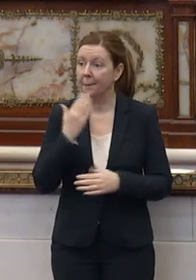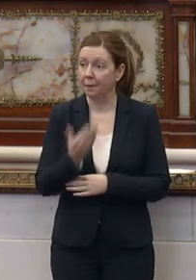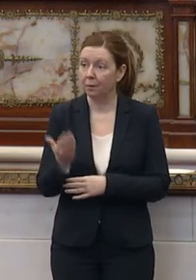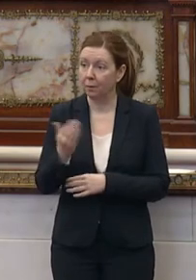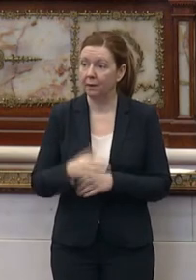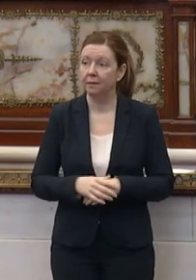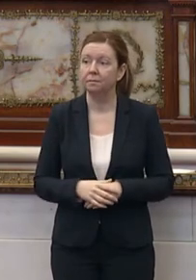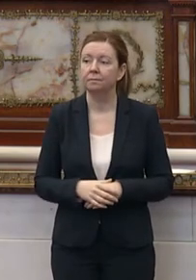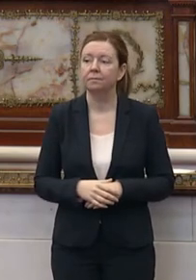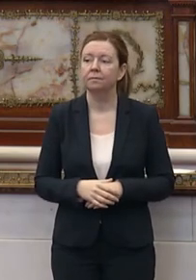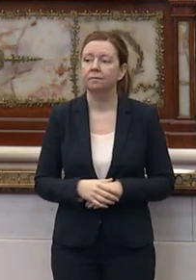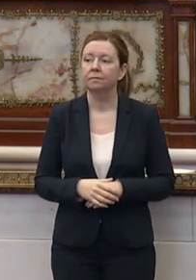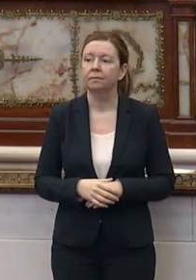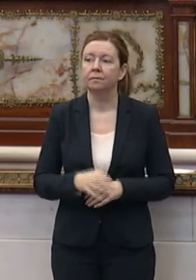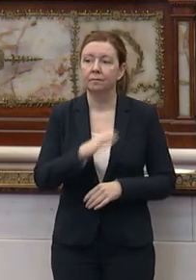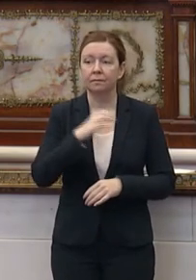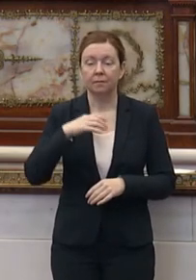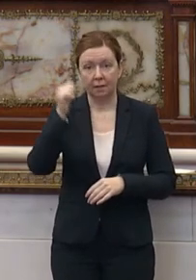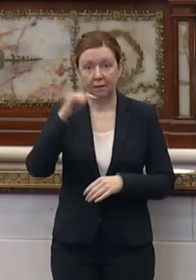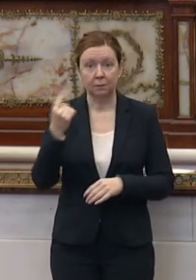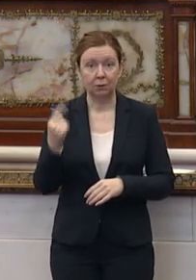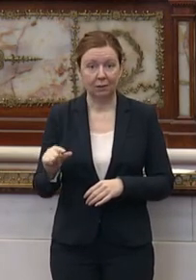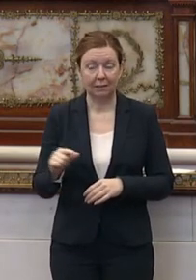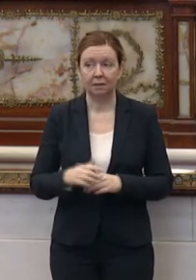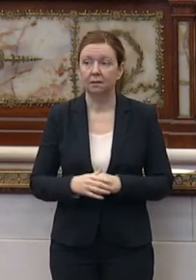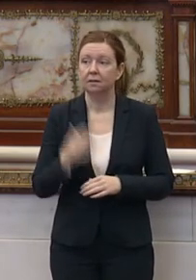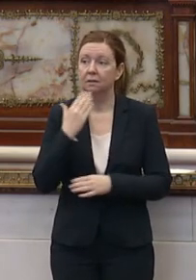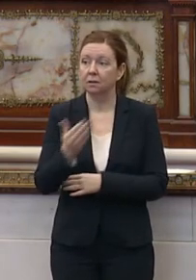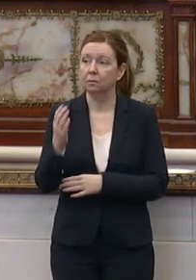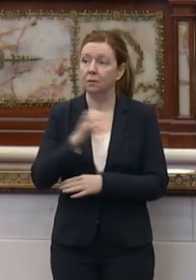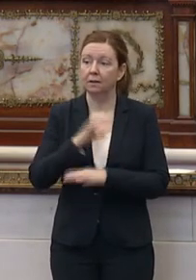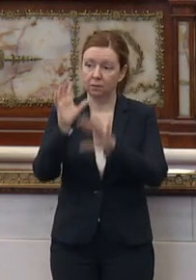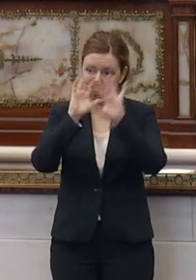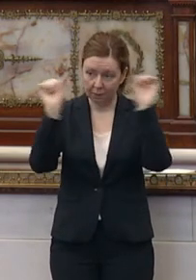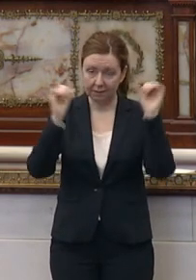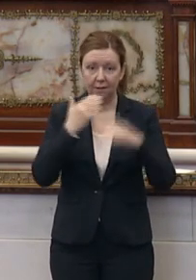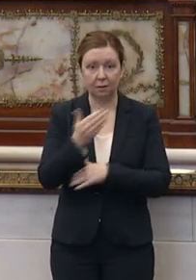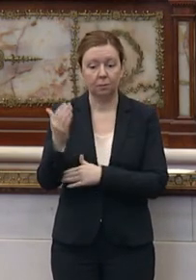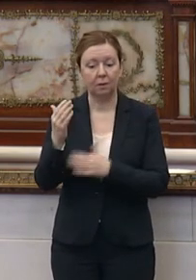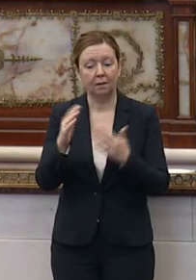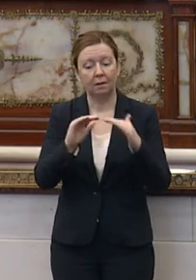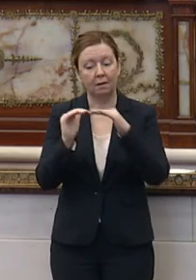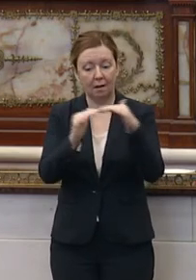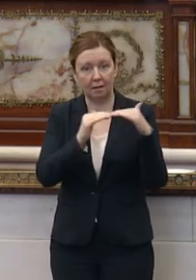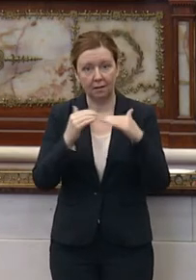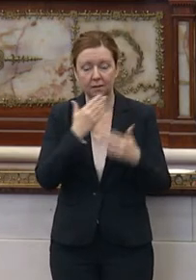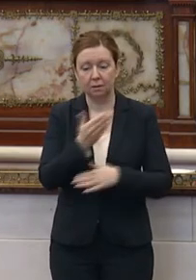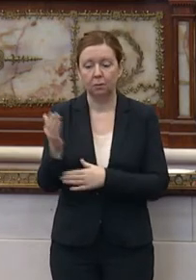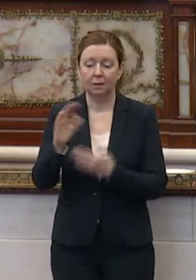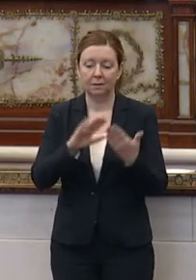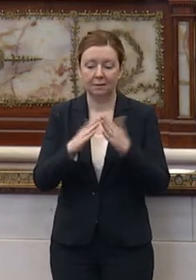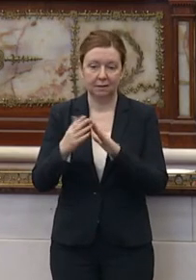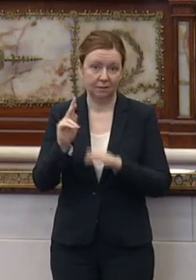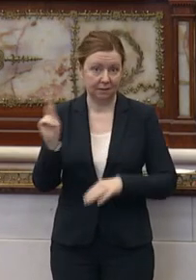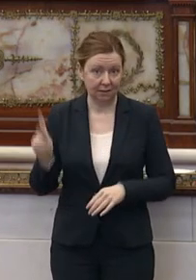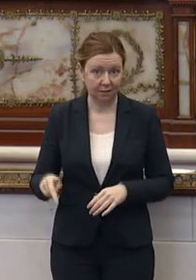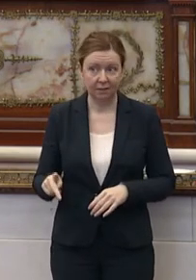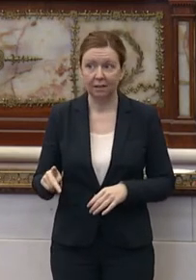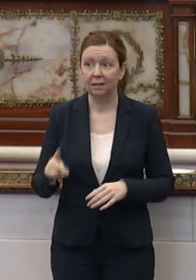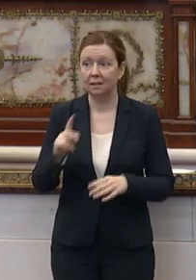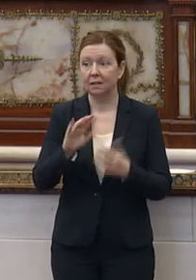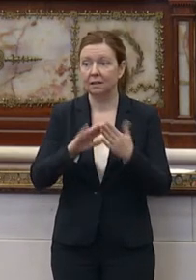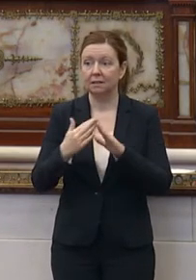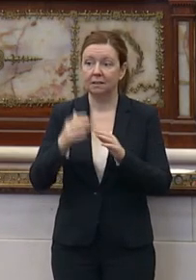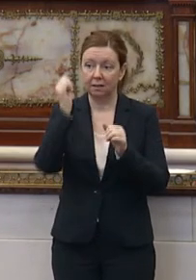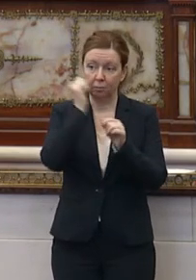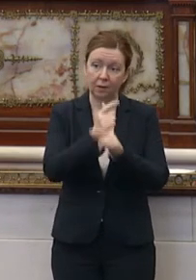morning. Councilman Green. Good morning, Council President. Good morning, colleagues. Good morning to the City of Philadelphia, the city